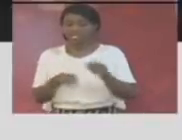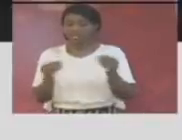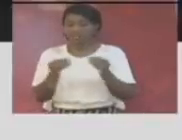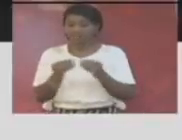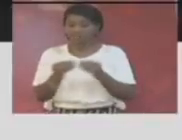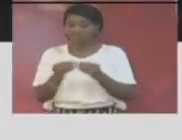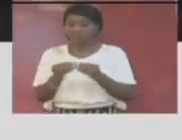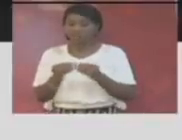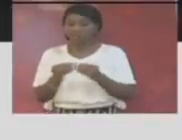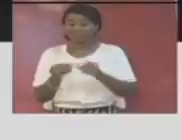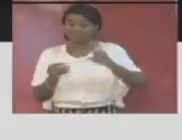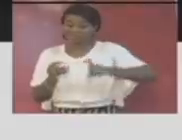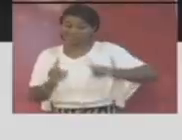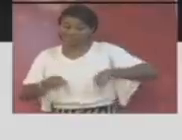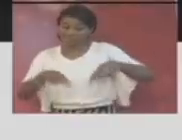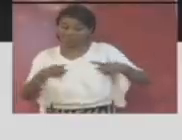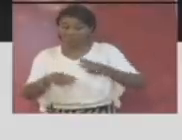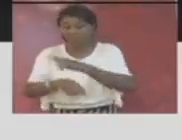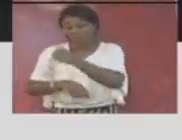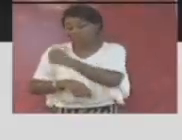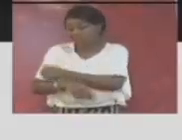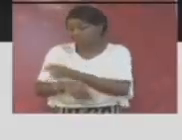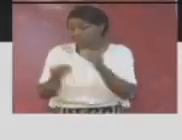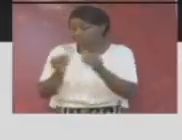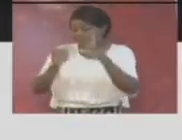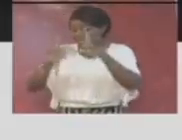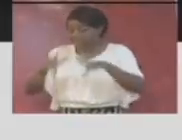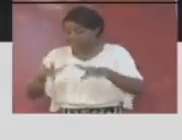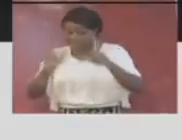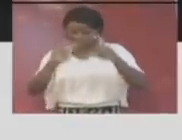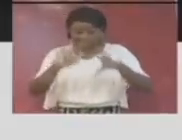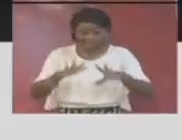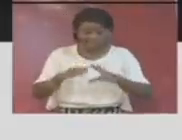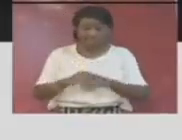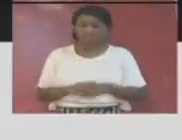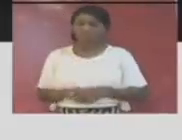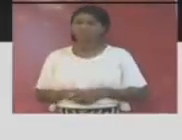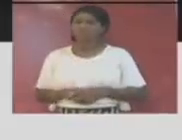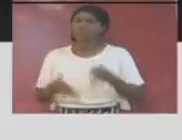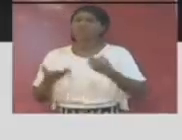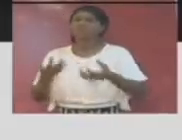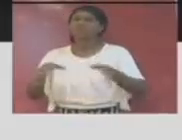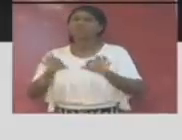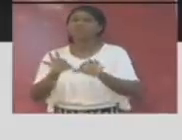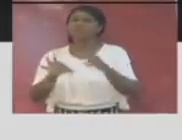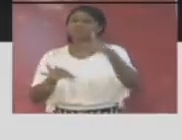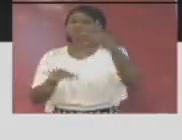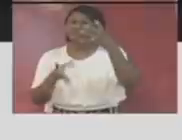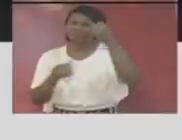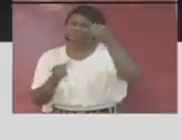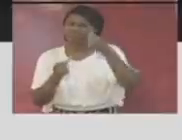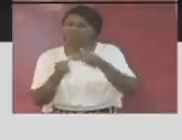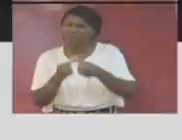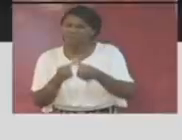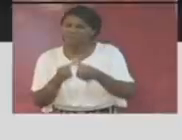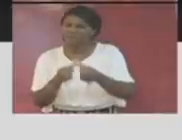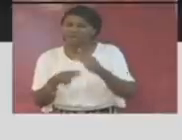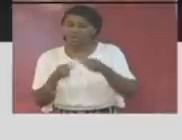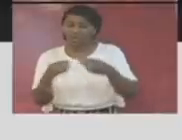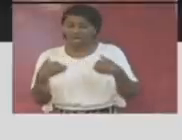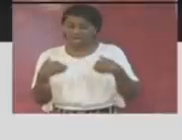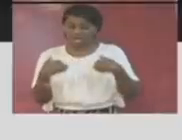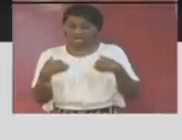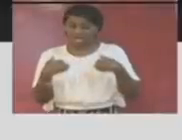have required hospital assessment. So what is important for us to note is that cases of long